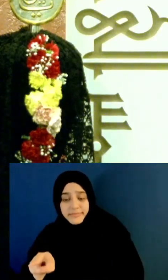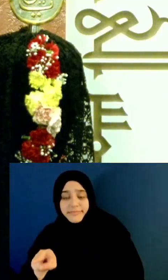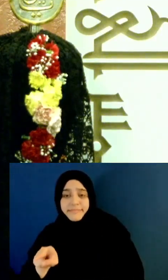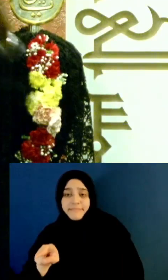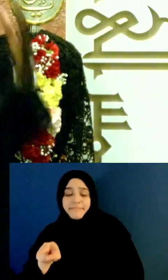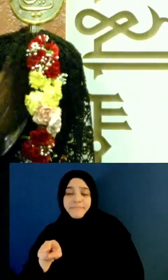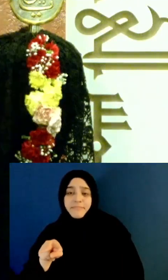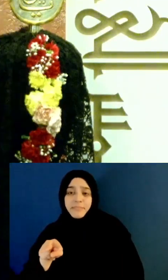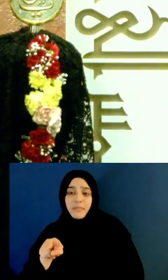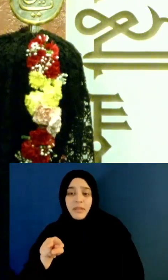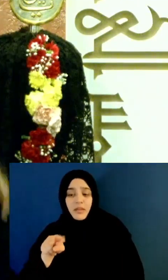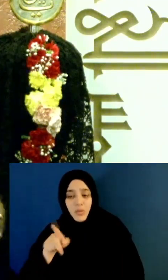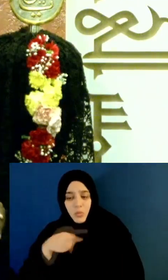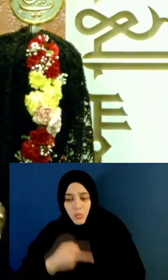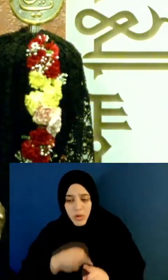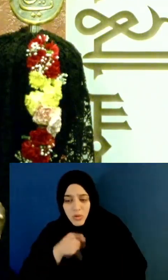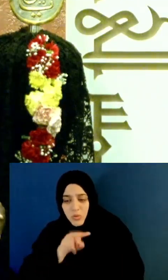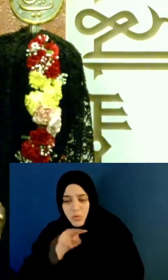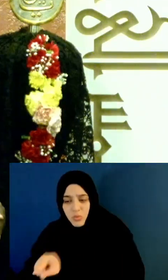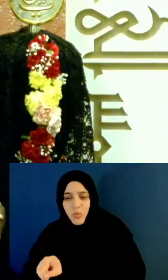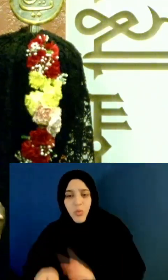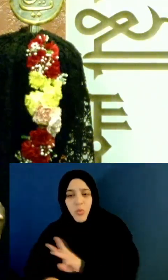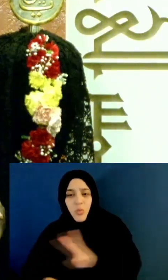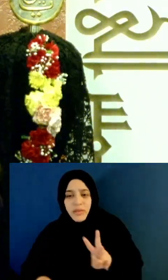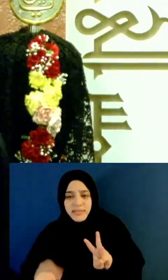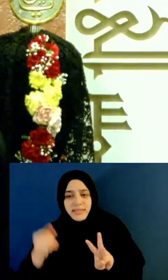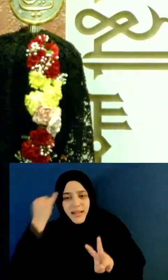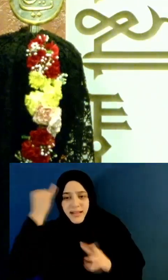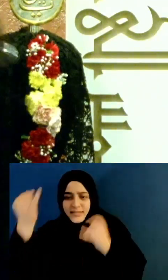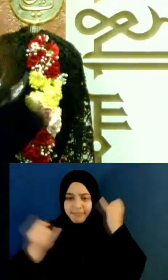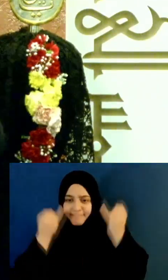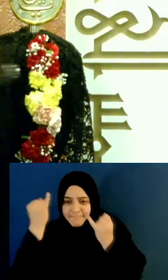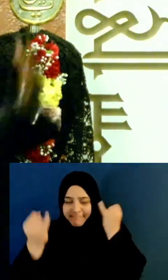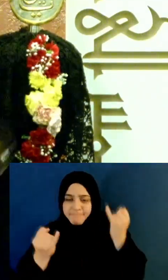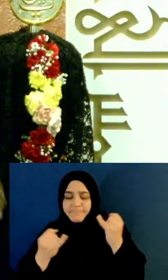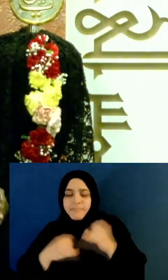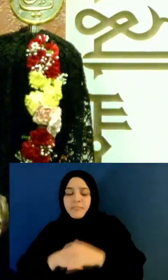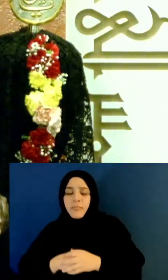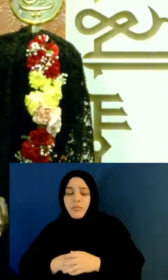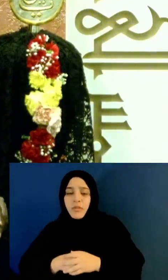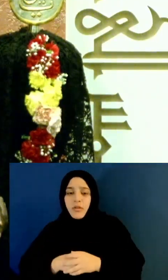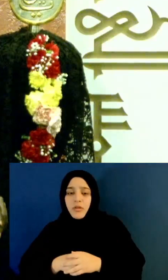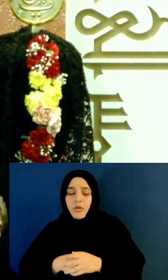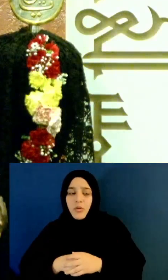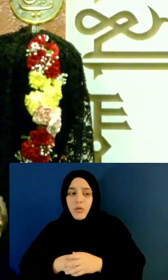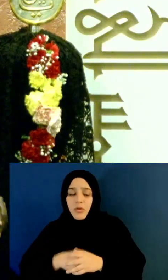the Western ideology or the liberalist mind,